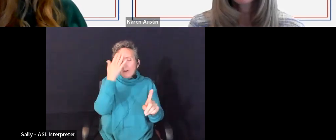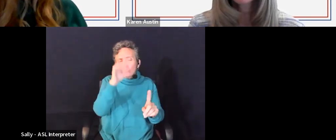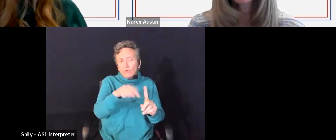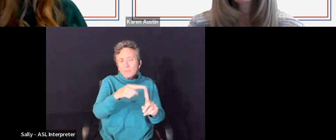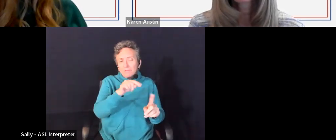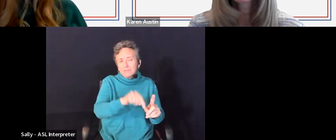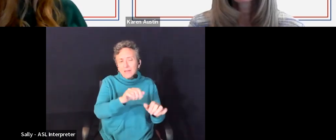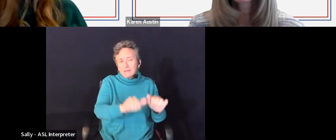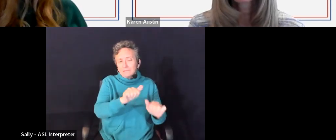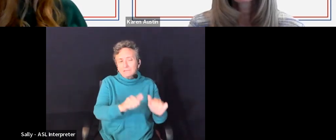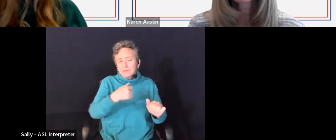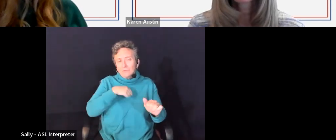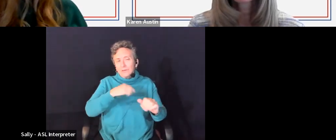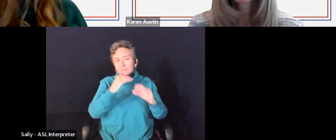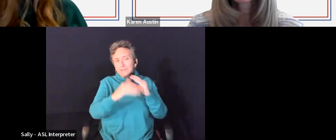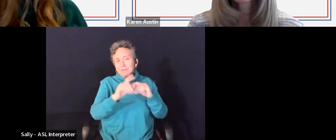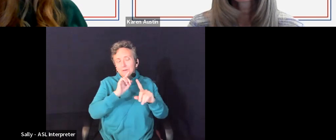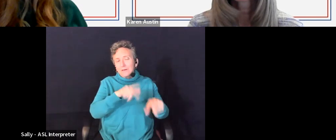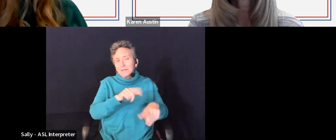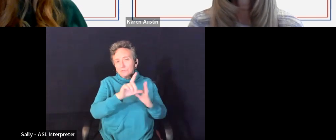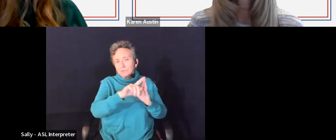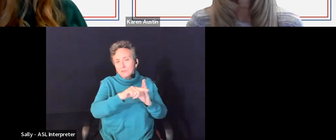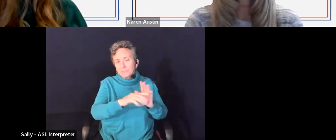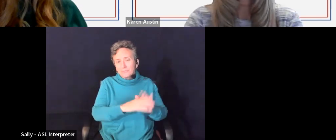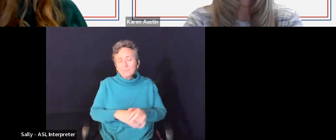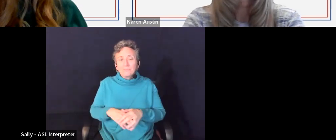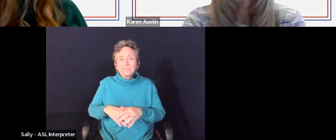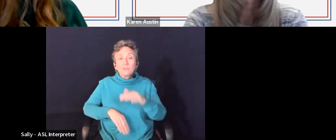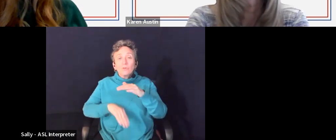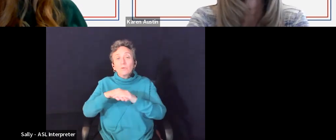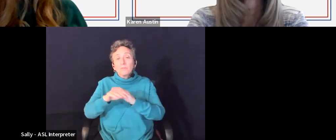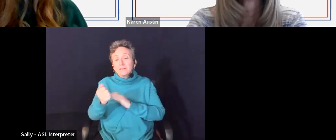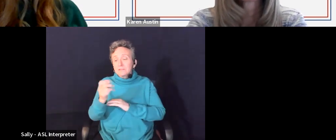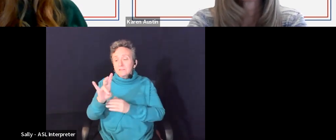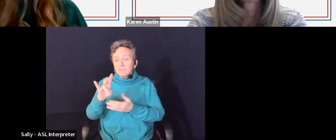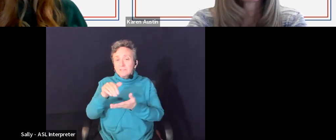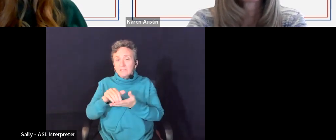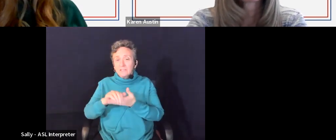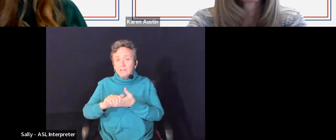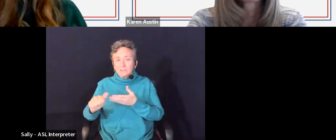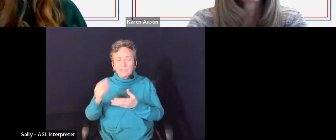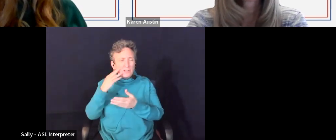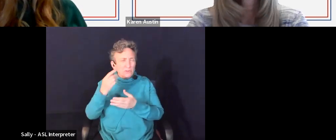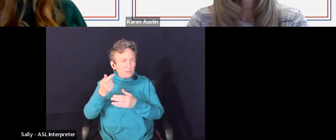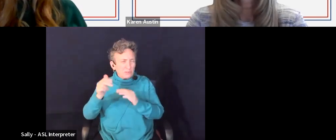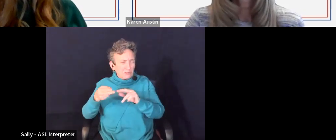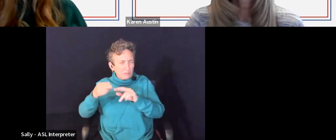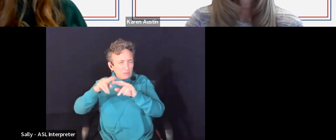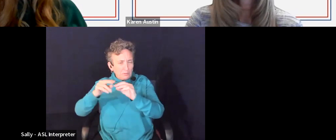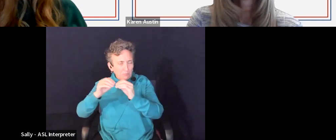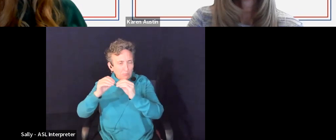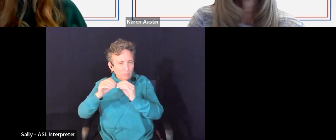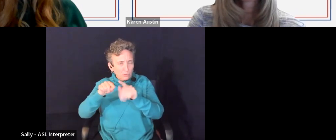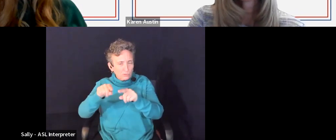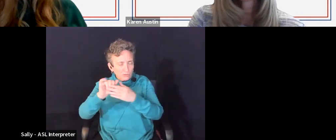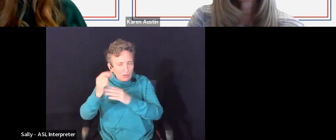Okay, because we have a couple more. So does that maximum of 17,000, although it's a little bit more than that during that one scenario,